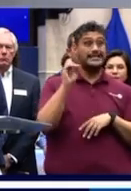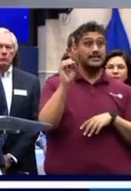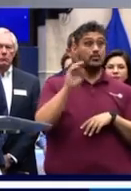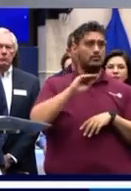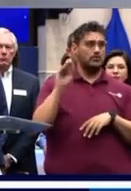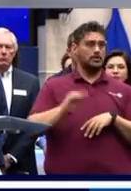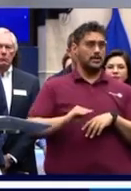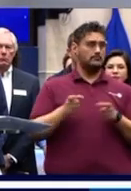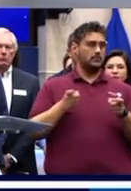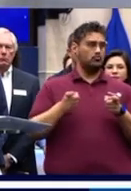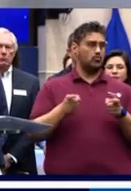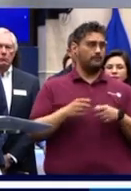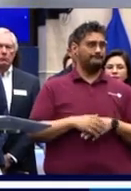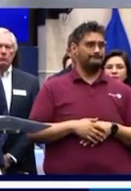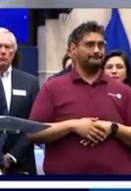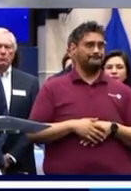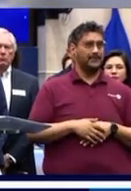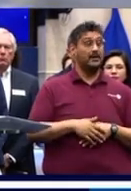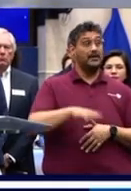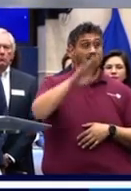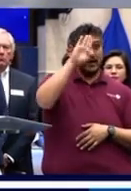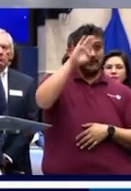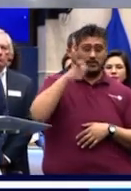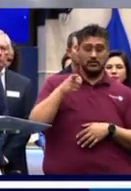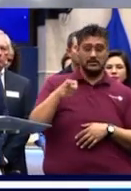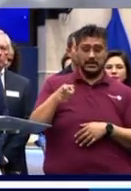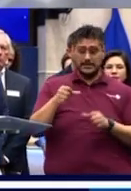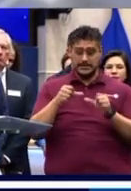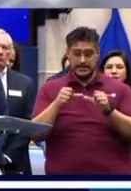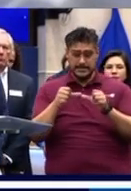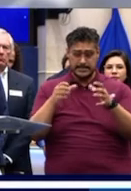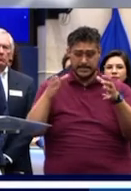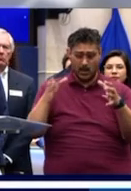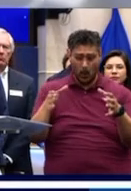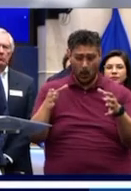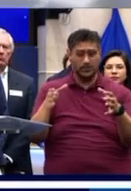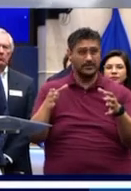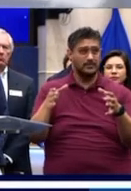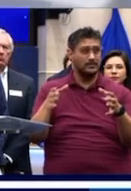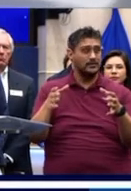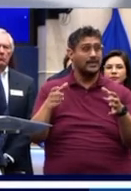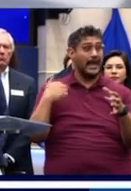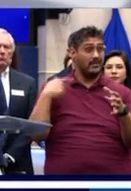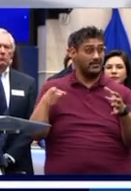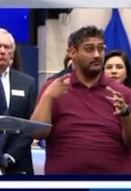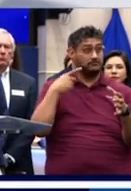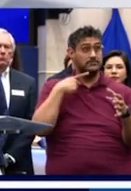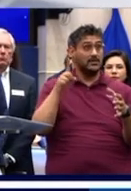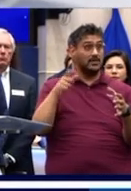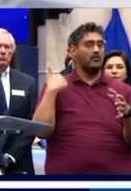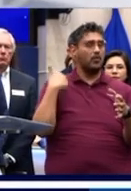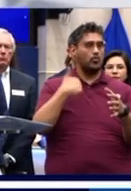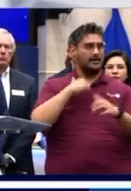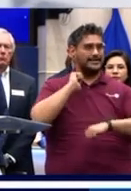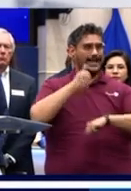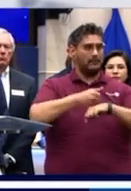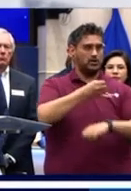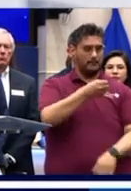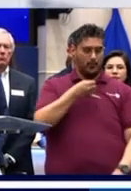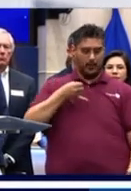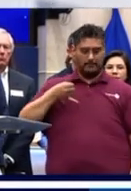containment. Firefighters held the fire within a planned containment area and are successful, and we have established a